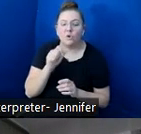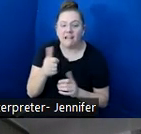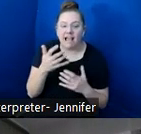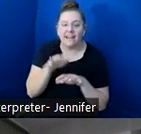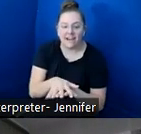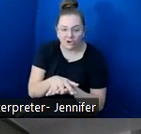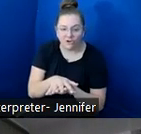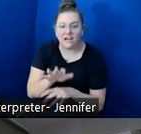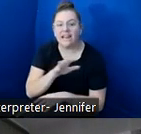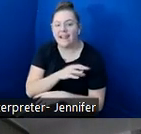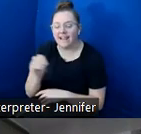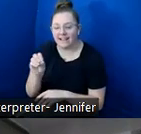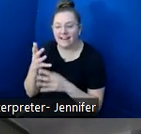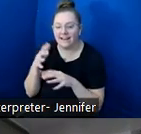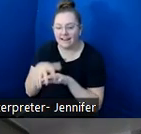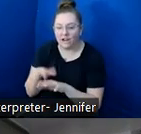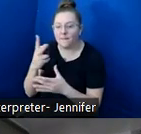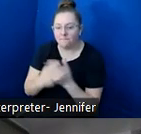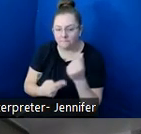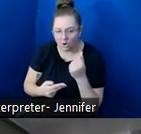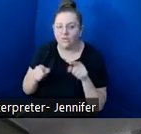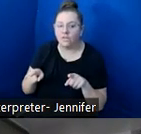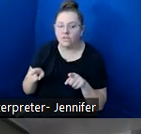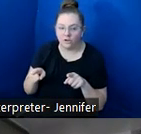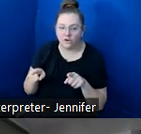non-integrated, when you have a spend down.